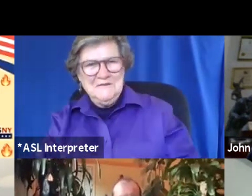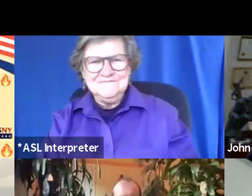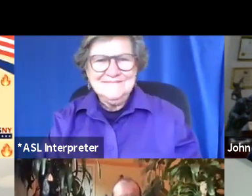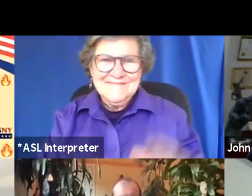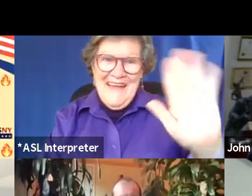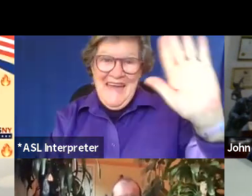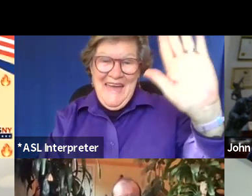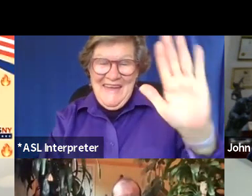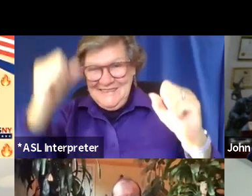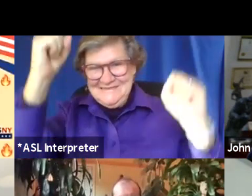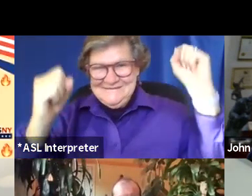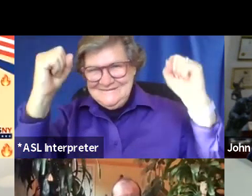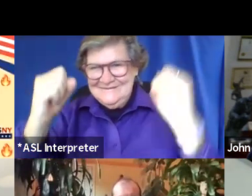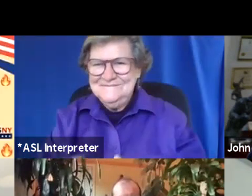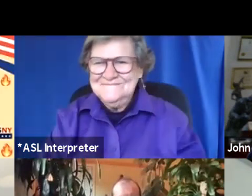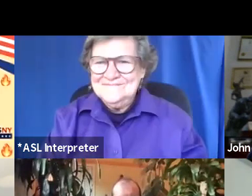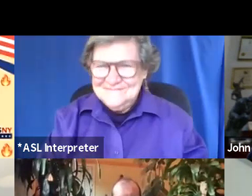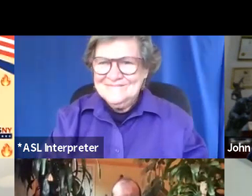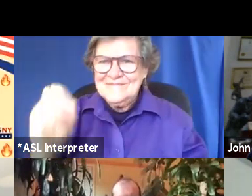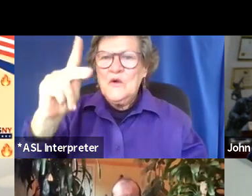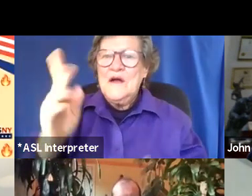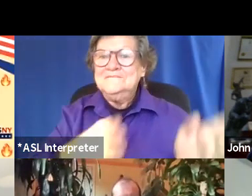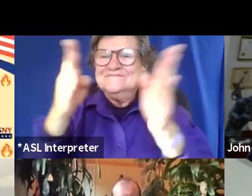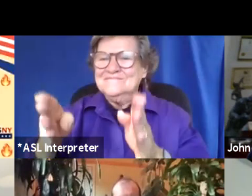Okay. Cathy. Okay, fantastic.